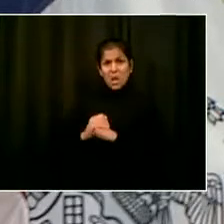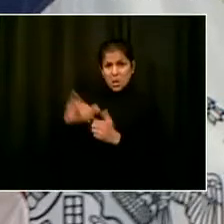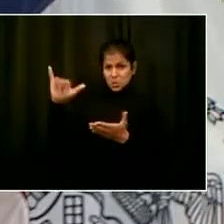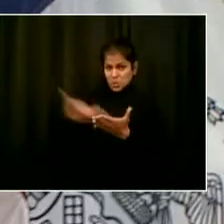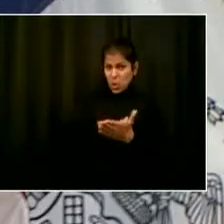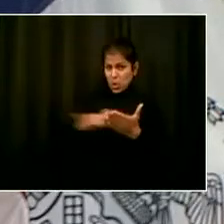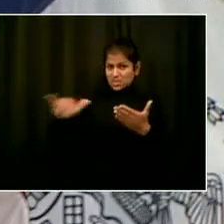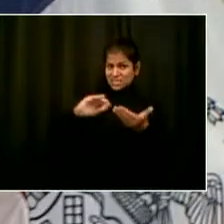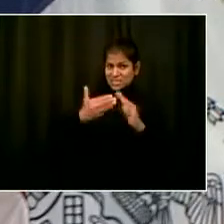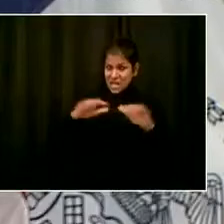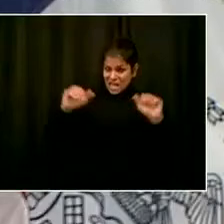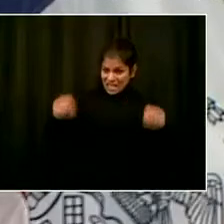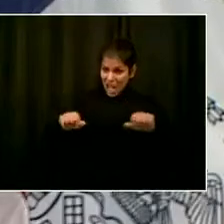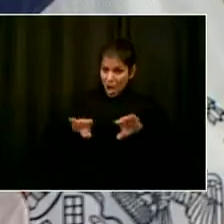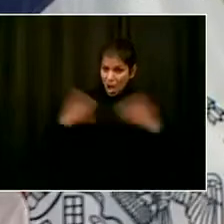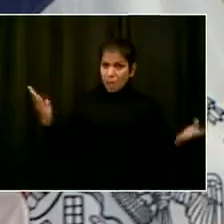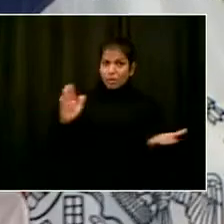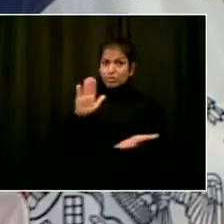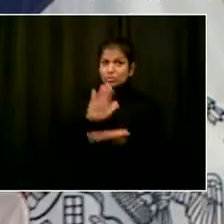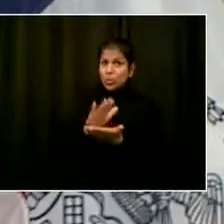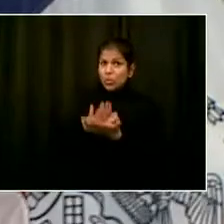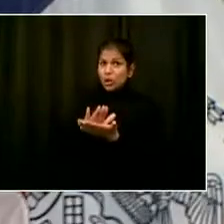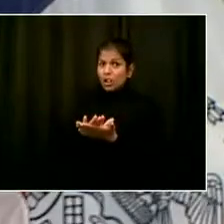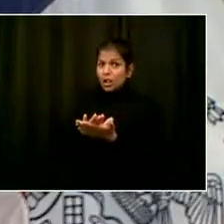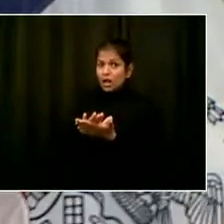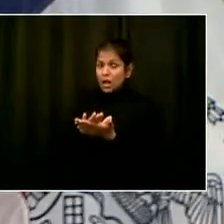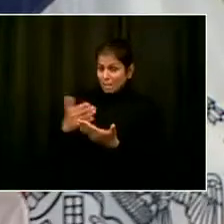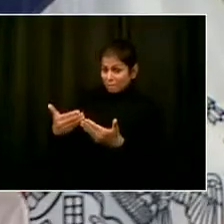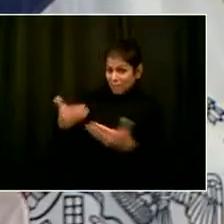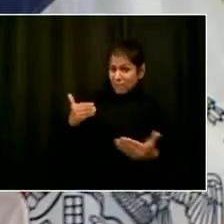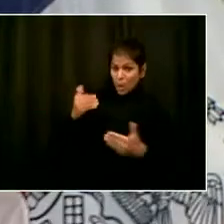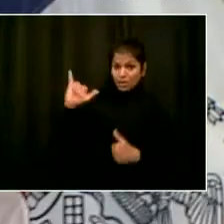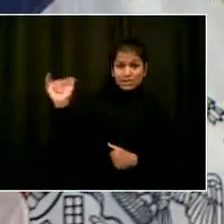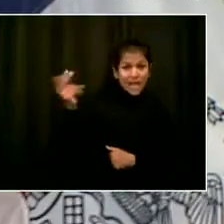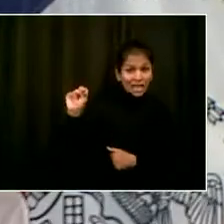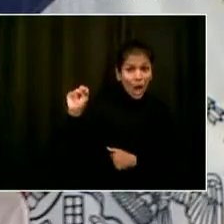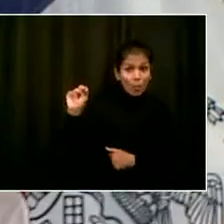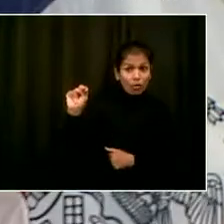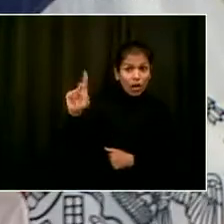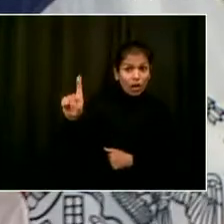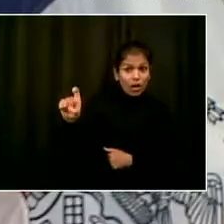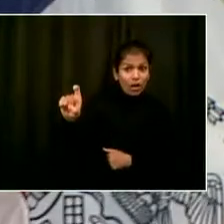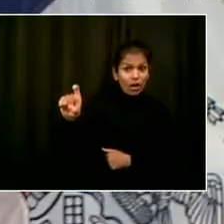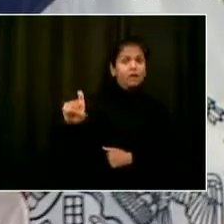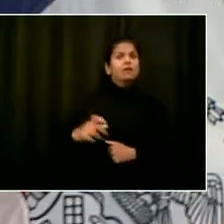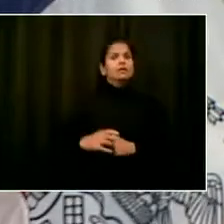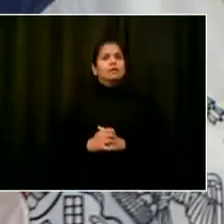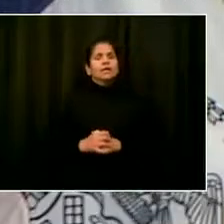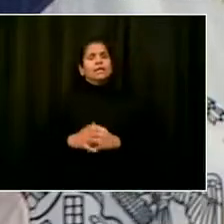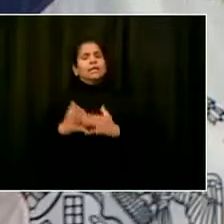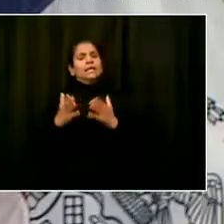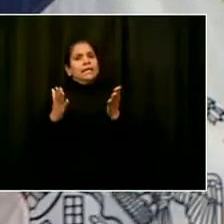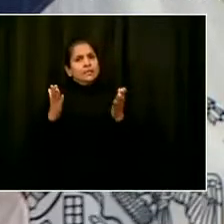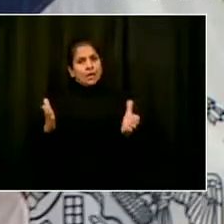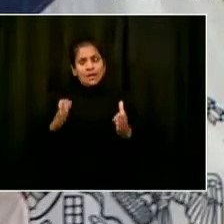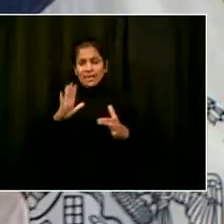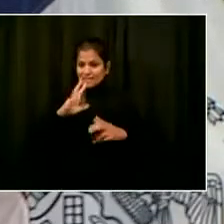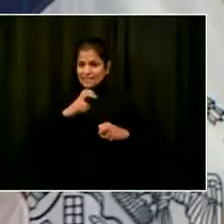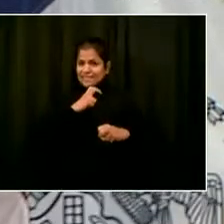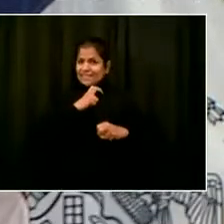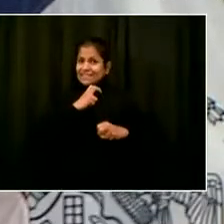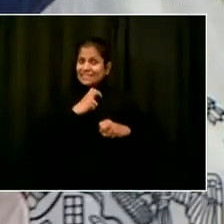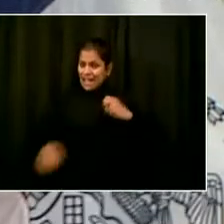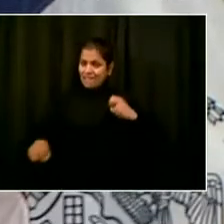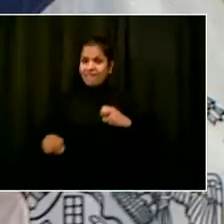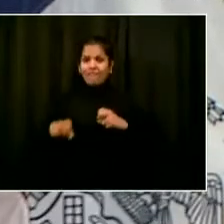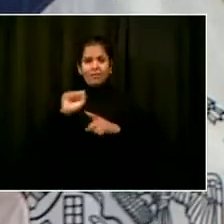new year uh Juan look it's tough but we know that